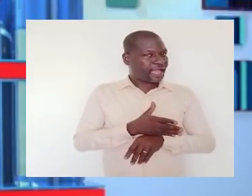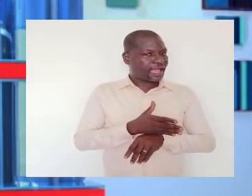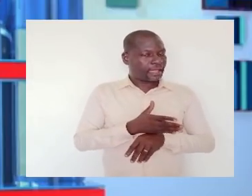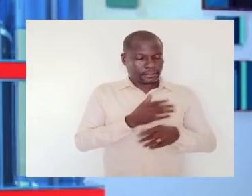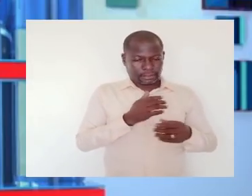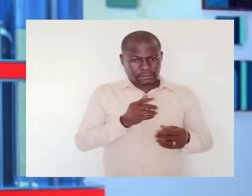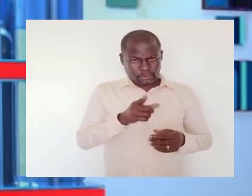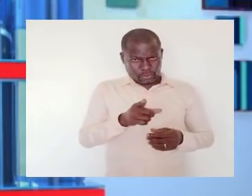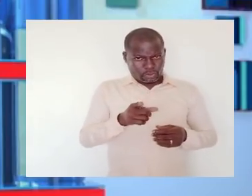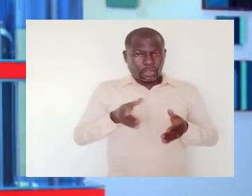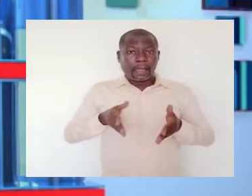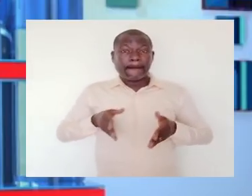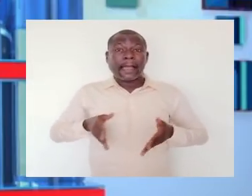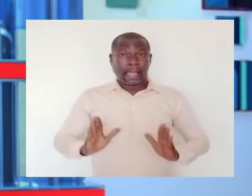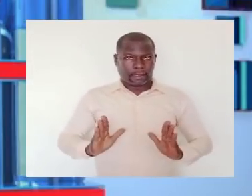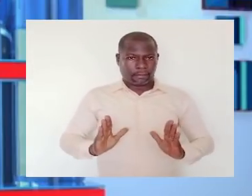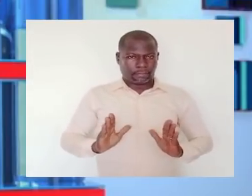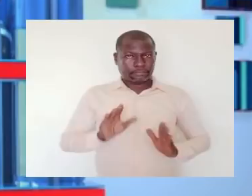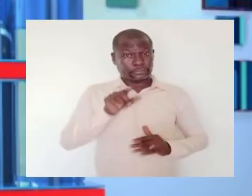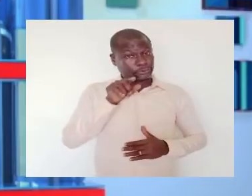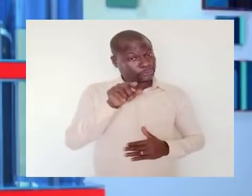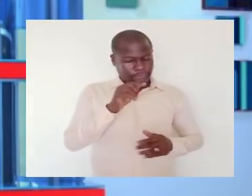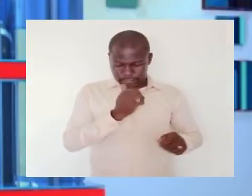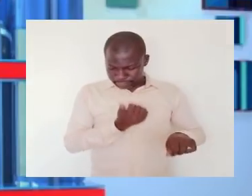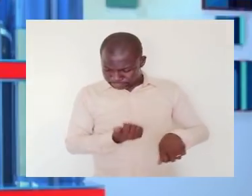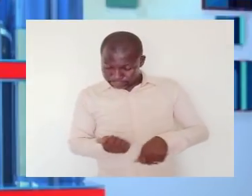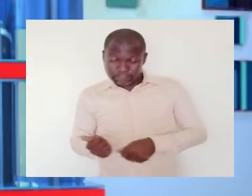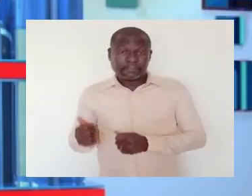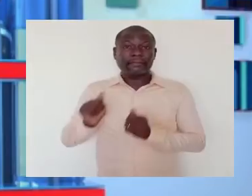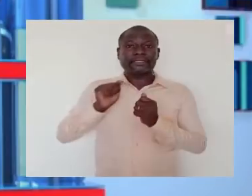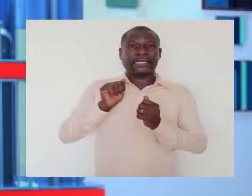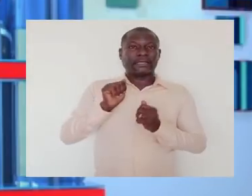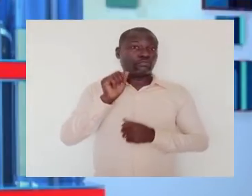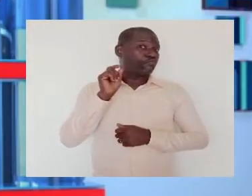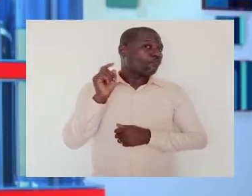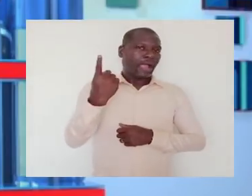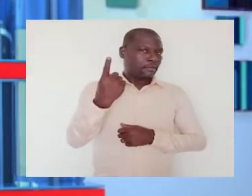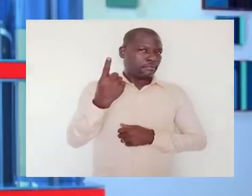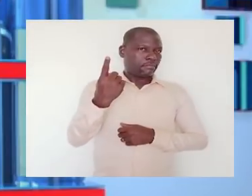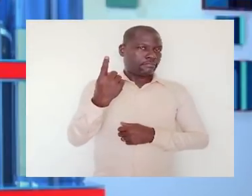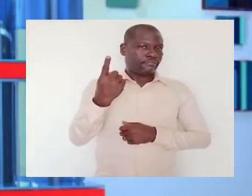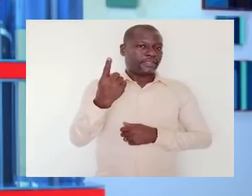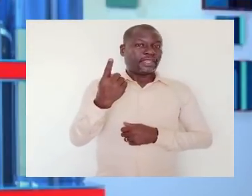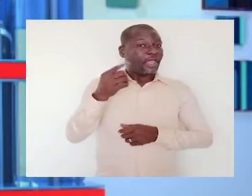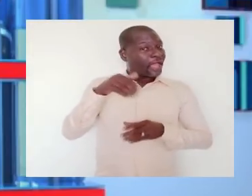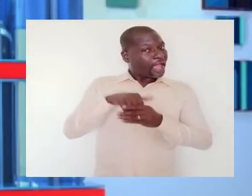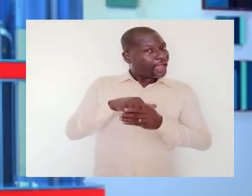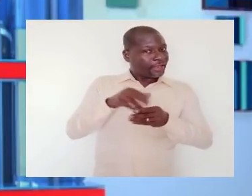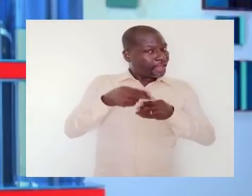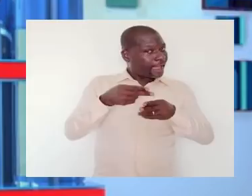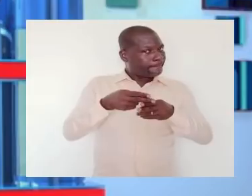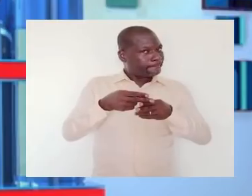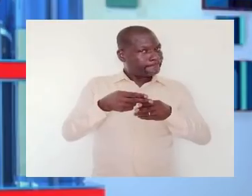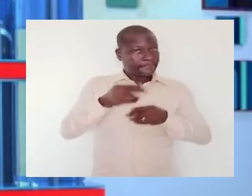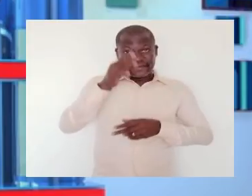ene se oma ne hokwan na yede no sha ensuo mu baako wo agya